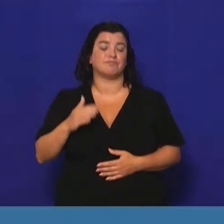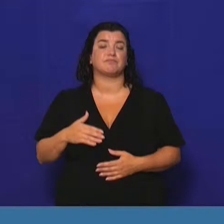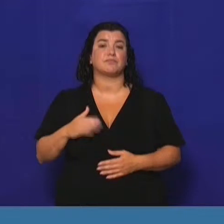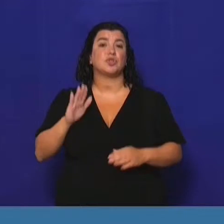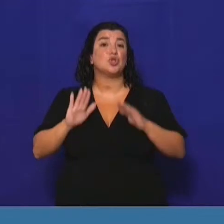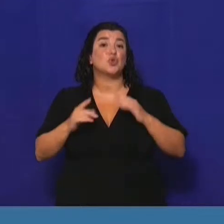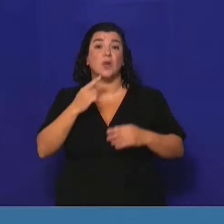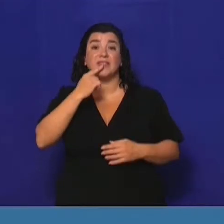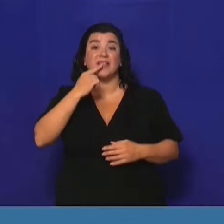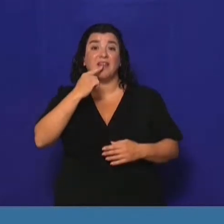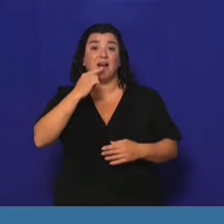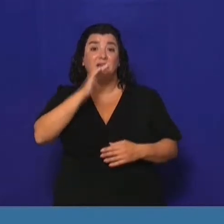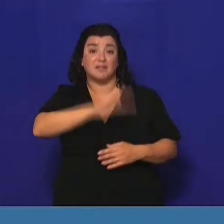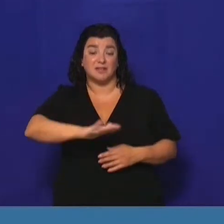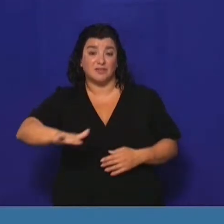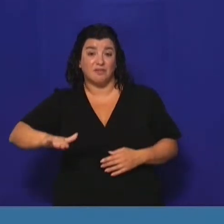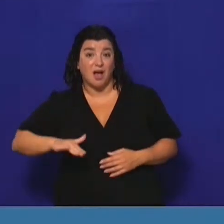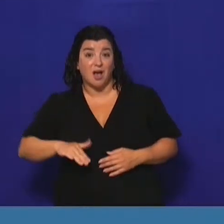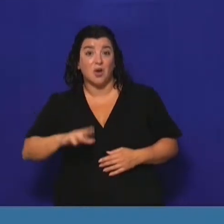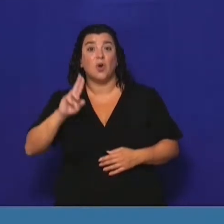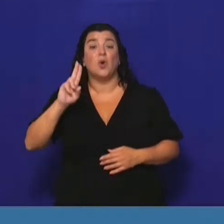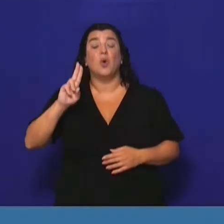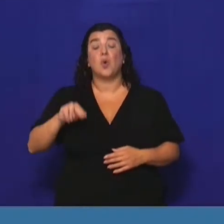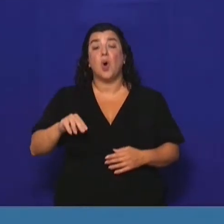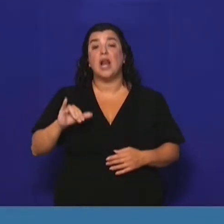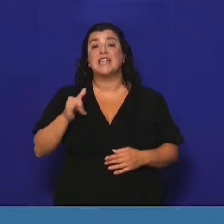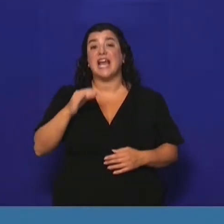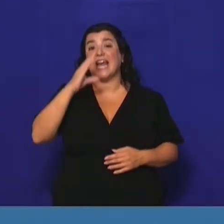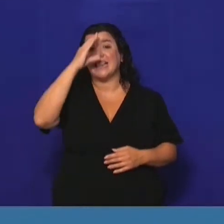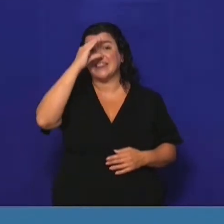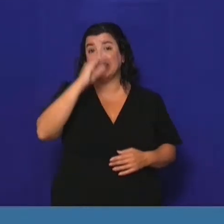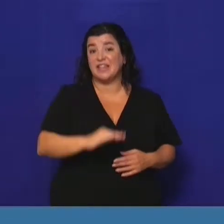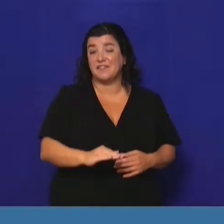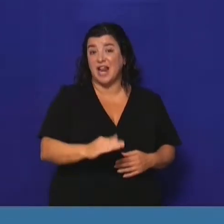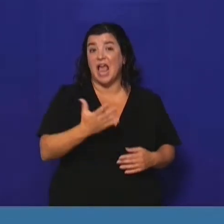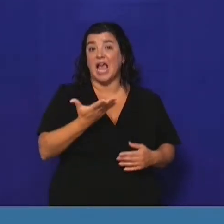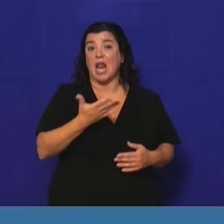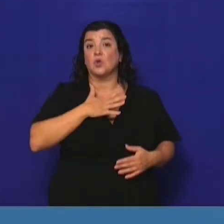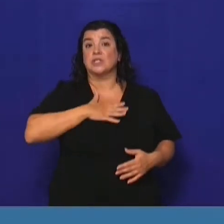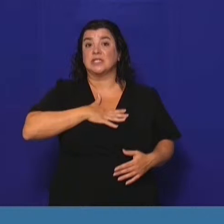ukoll jekk it-tifel kellu xi sintomi waqt li kien l-iskola jew inkella le.